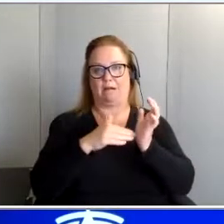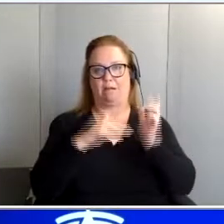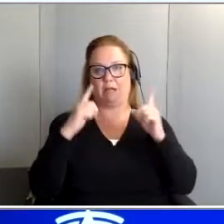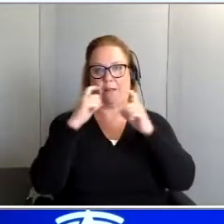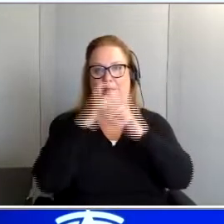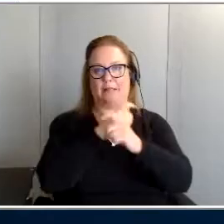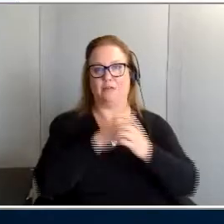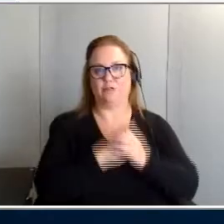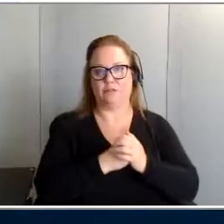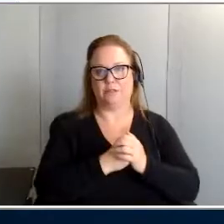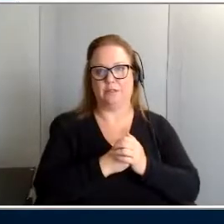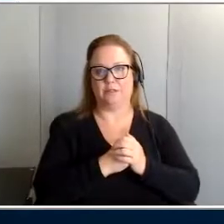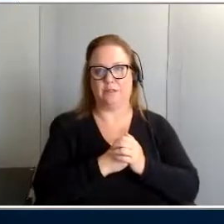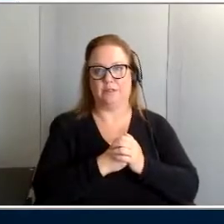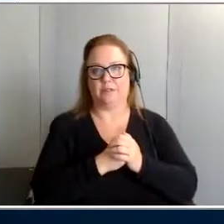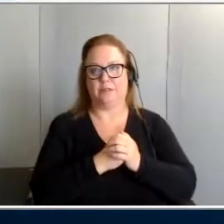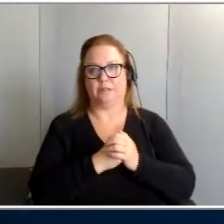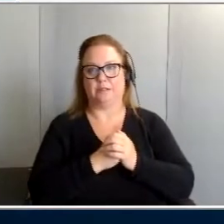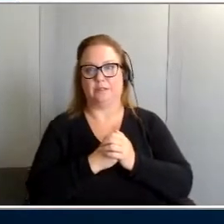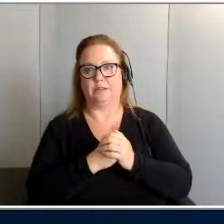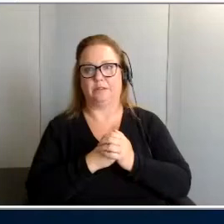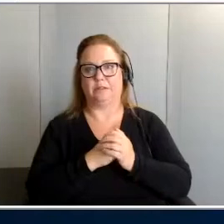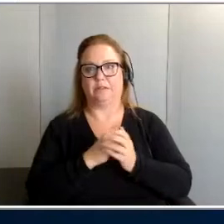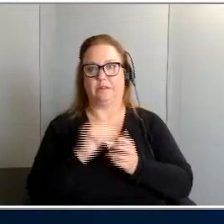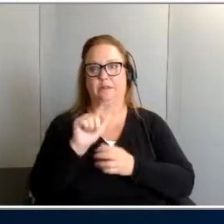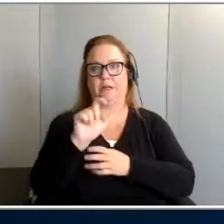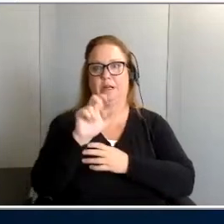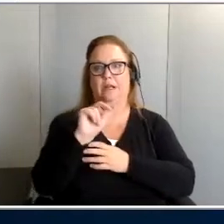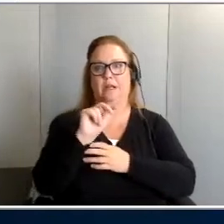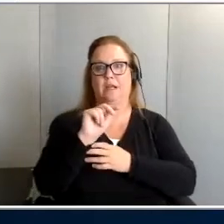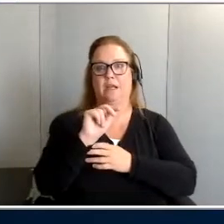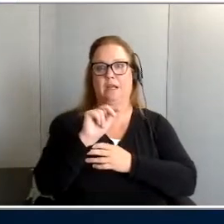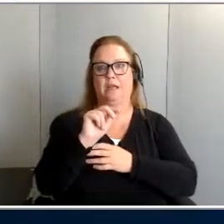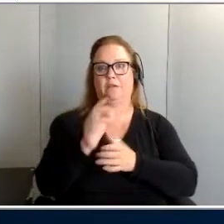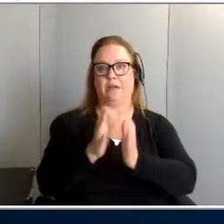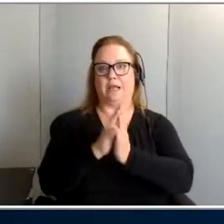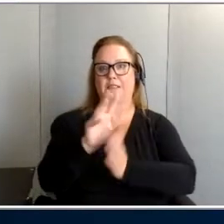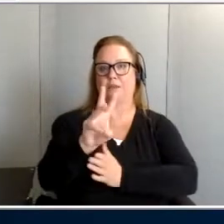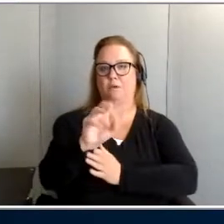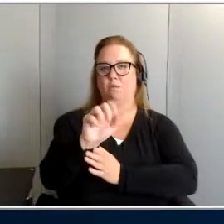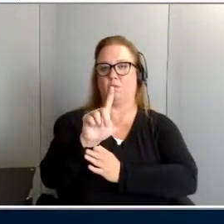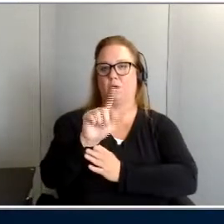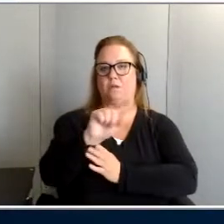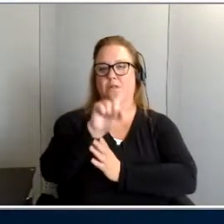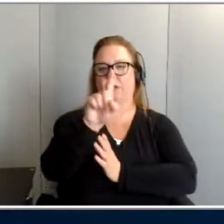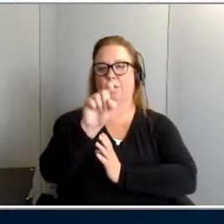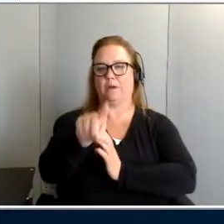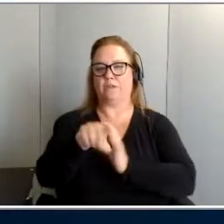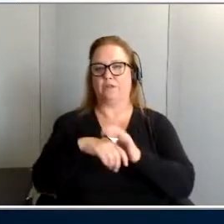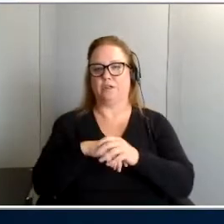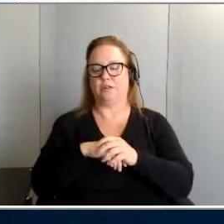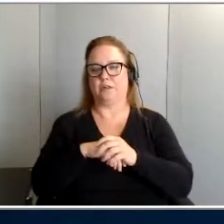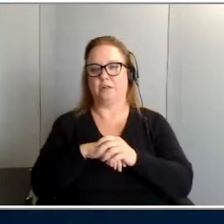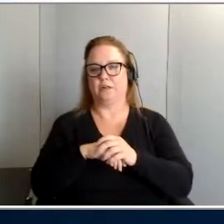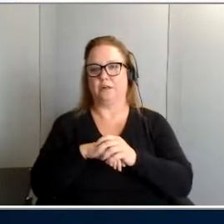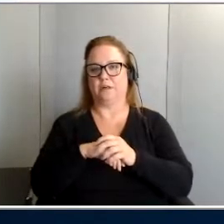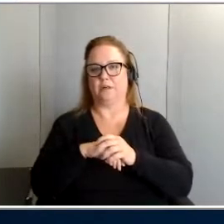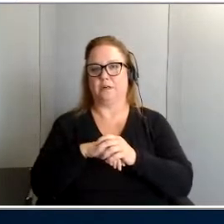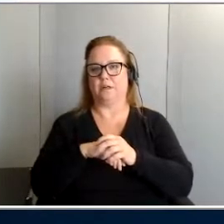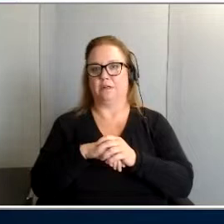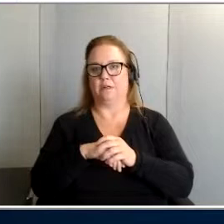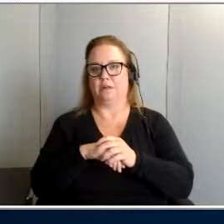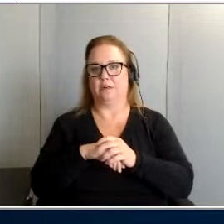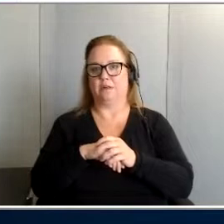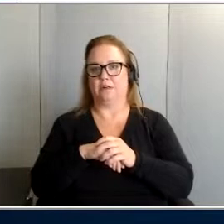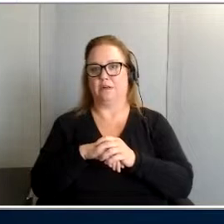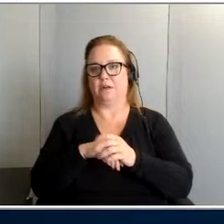pain. I have a question. Alan, I wanted to ask Walt a question. Eloquent. Alan, Sure. I know Sure, you Walt, guys we've are got a